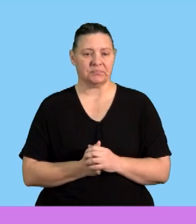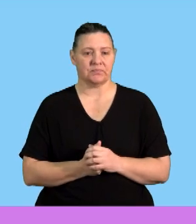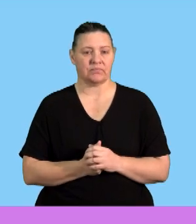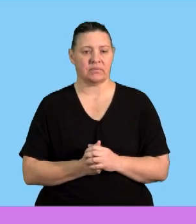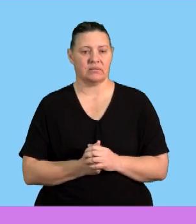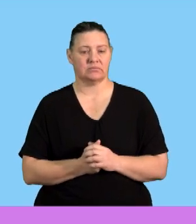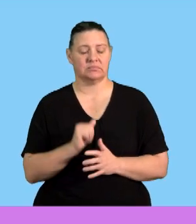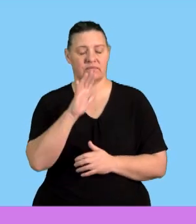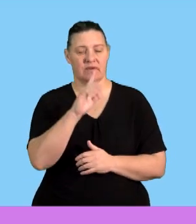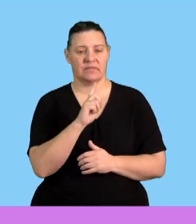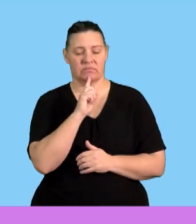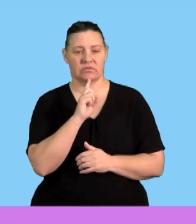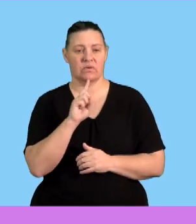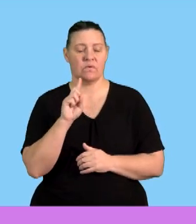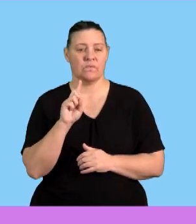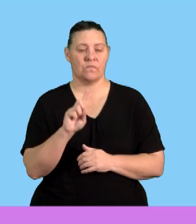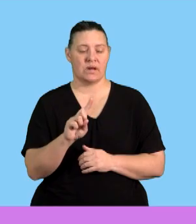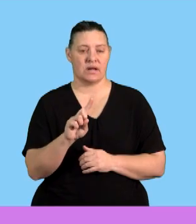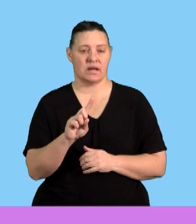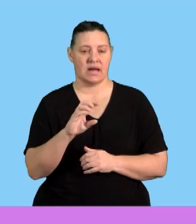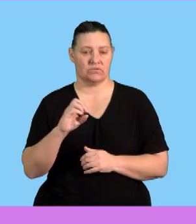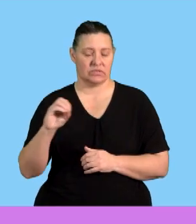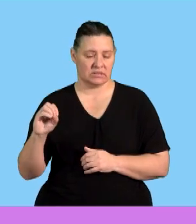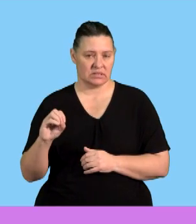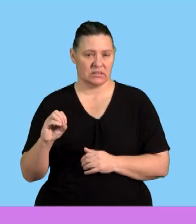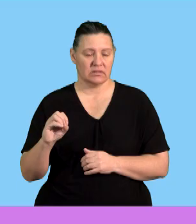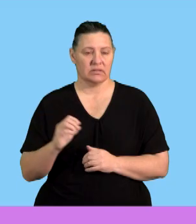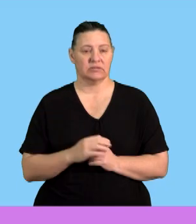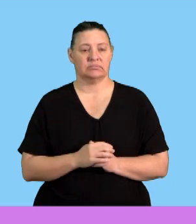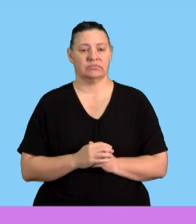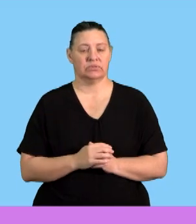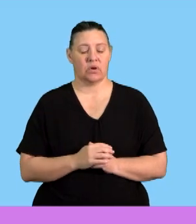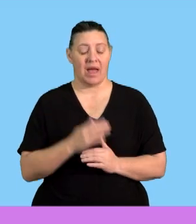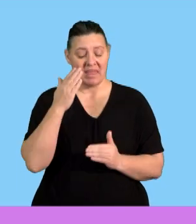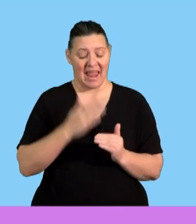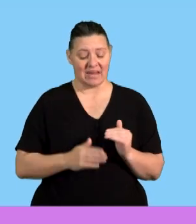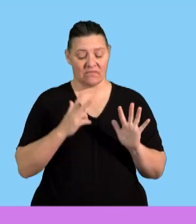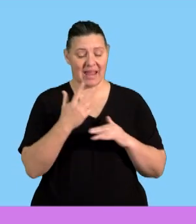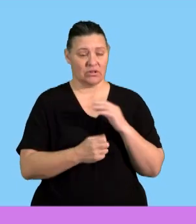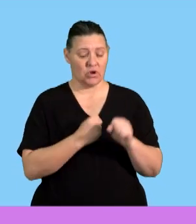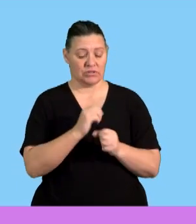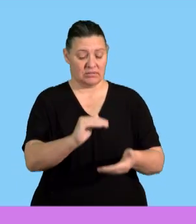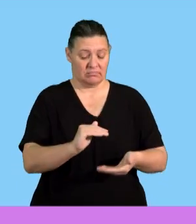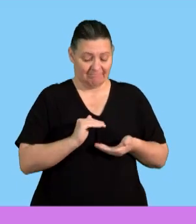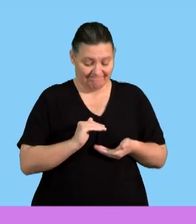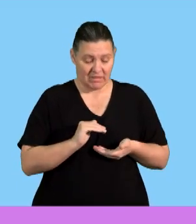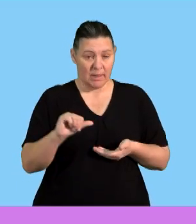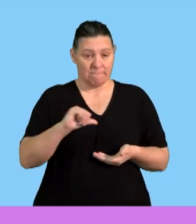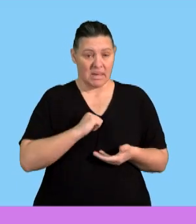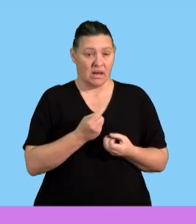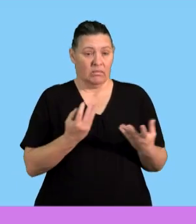8 and that is 5,100. So meaning the lump sum that she will get